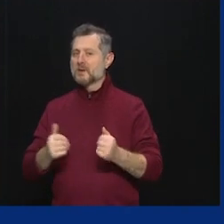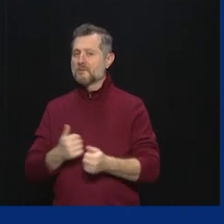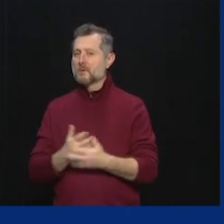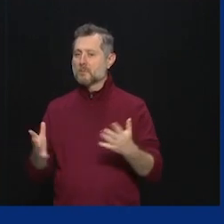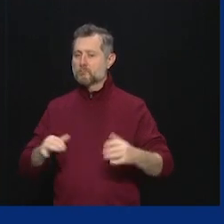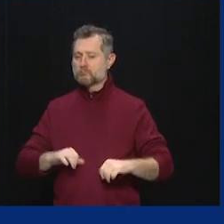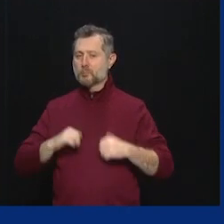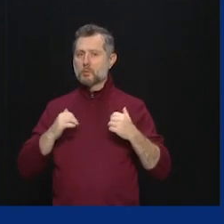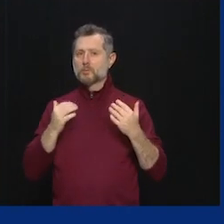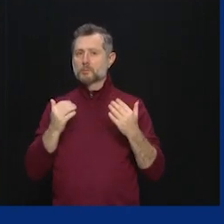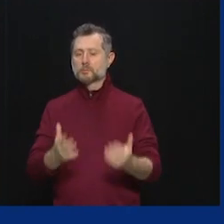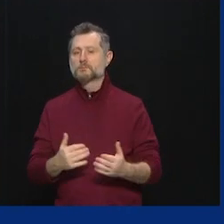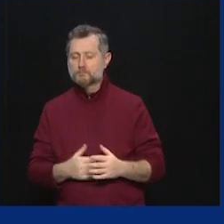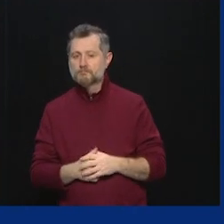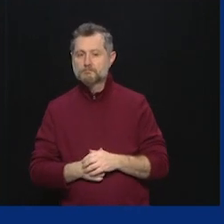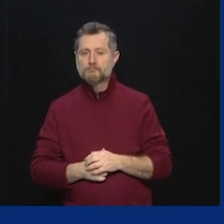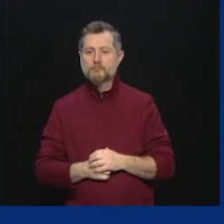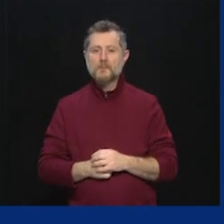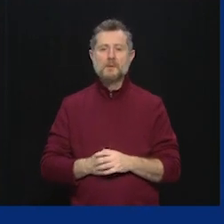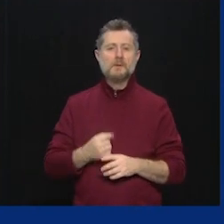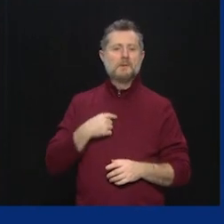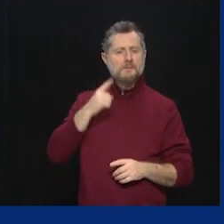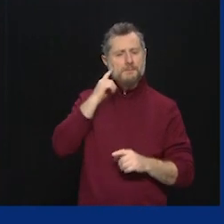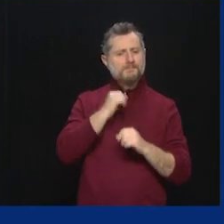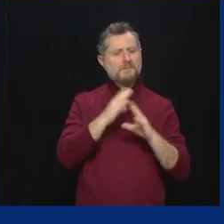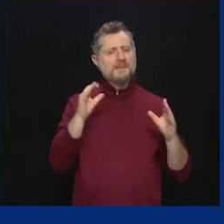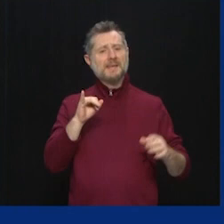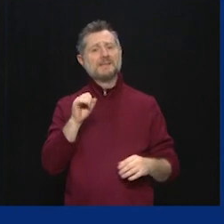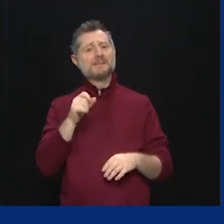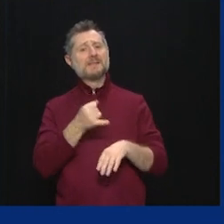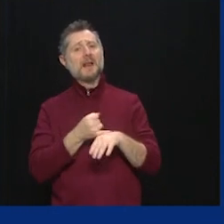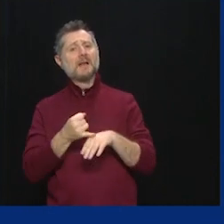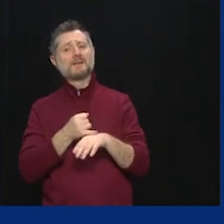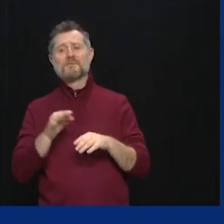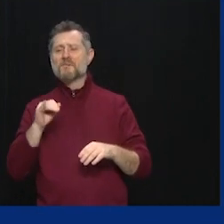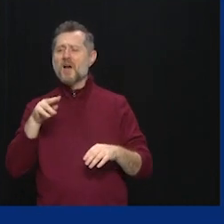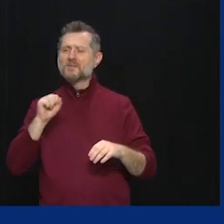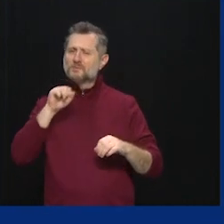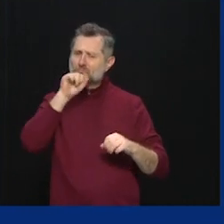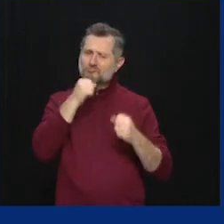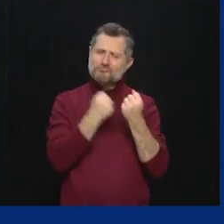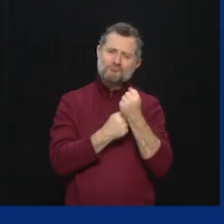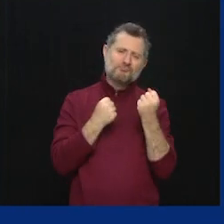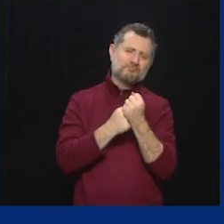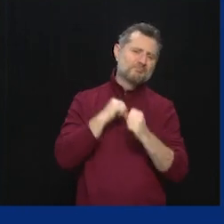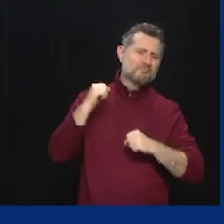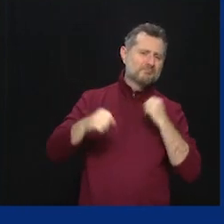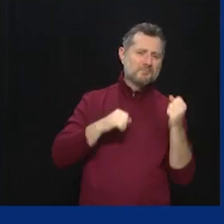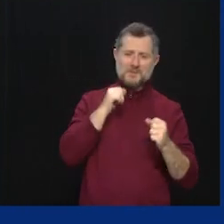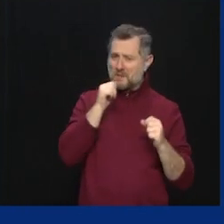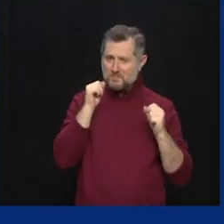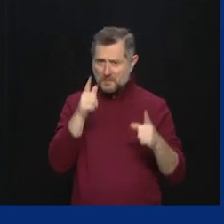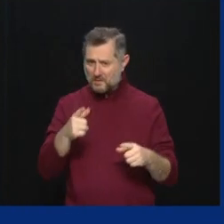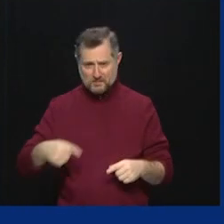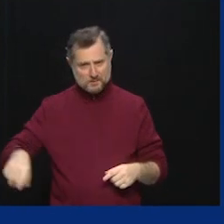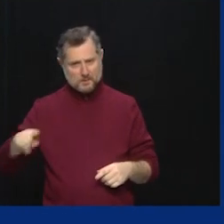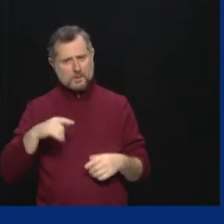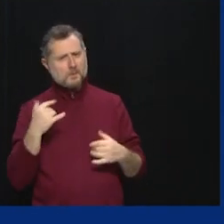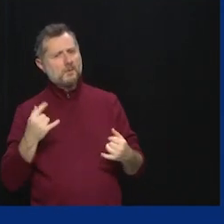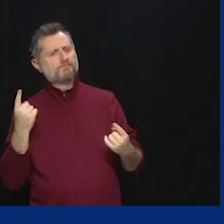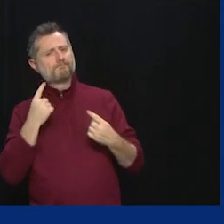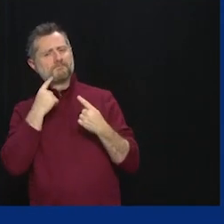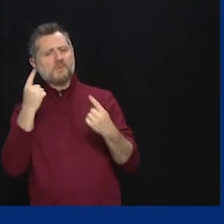about the Islander fans, it's not surprising that they're known throughout the league as among the most